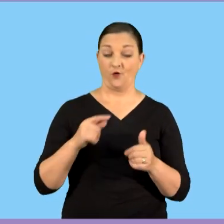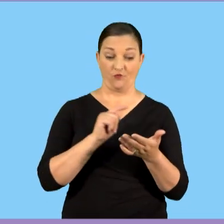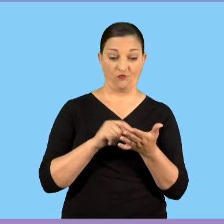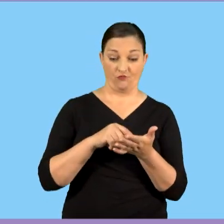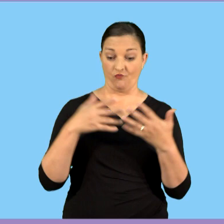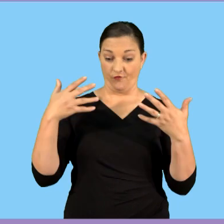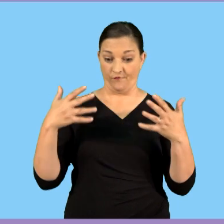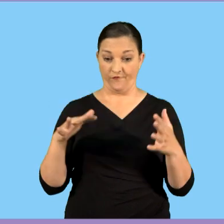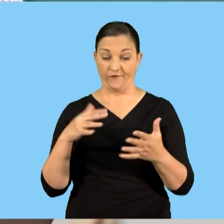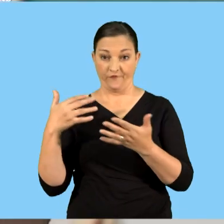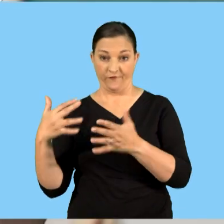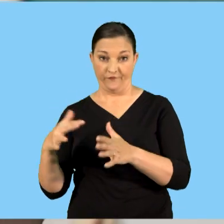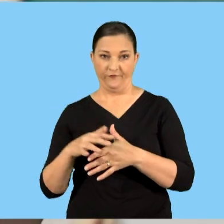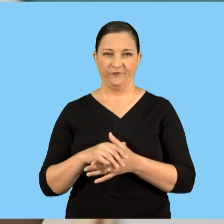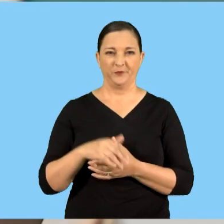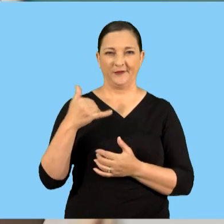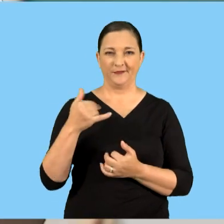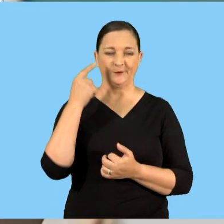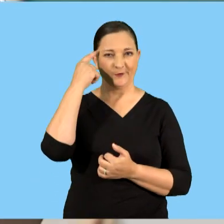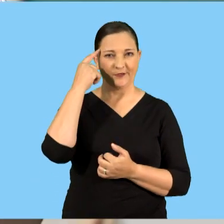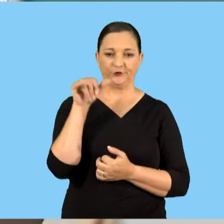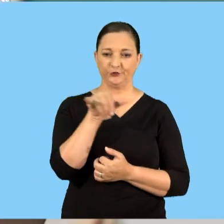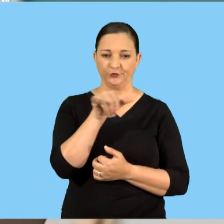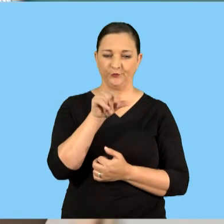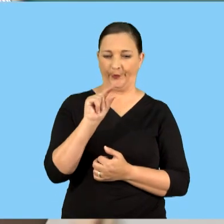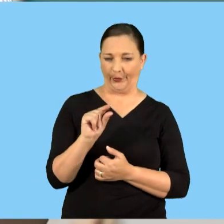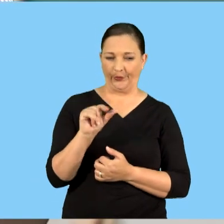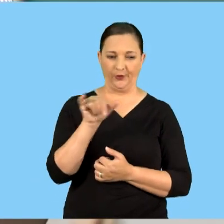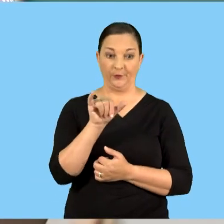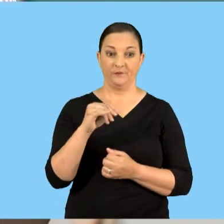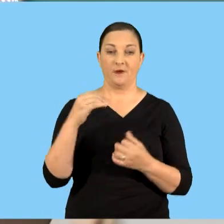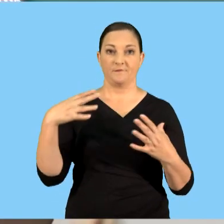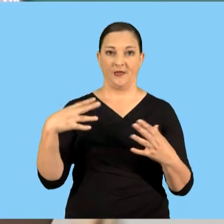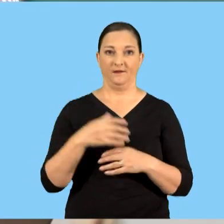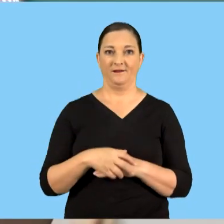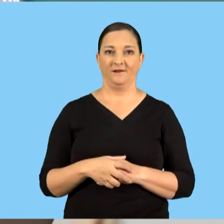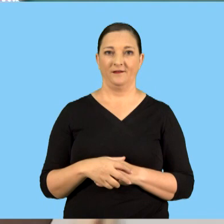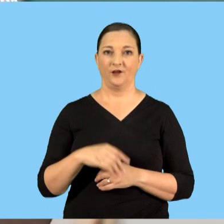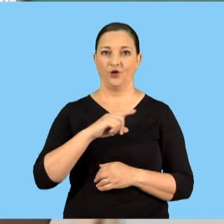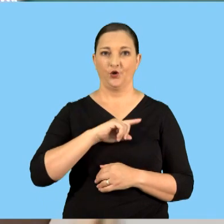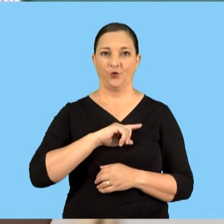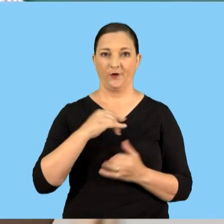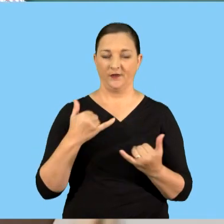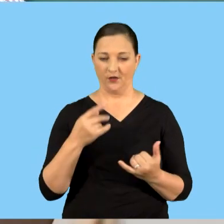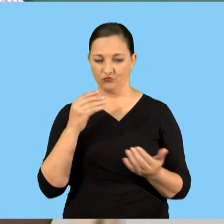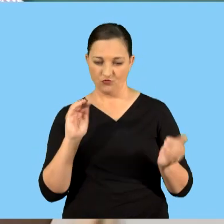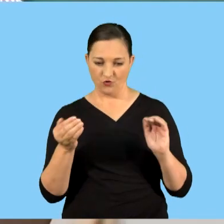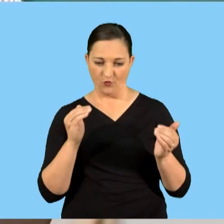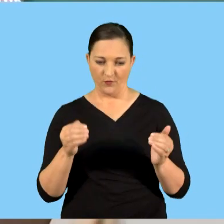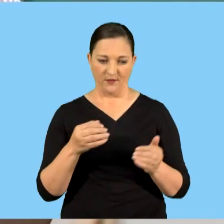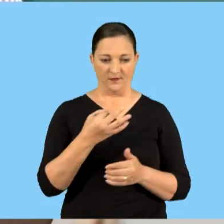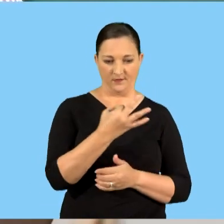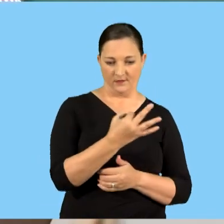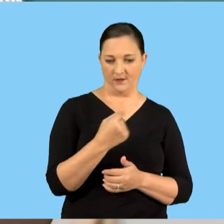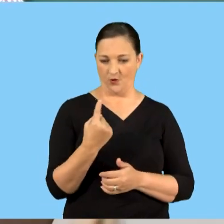we've calculated it, we can determine which one is smaller and which one is bigger, because now we are easily comparing 3 and